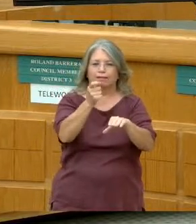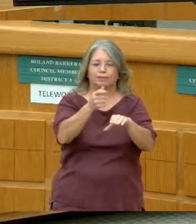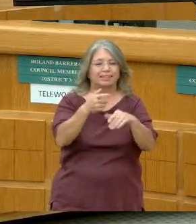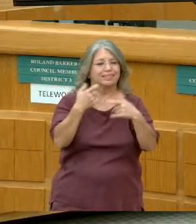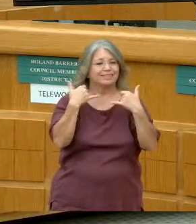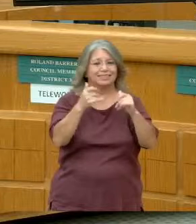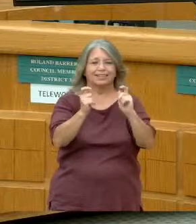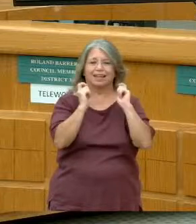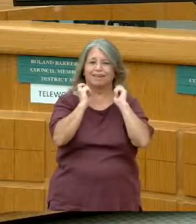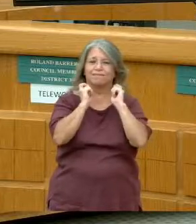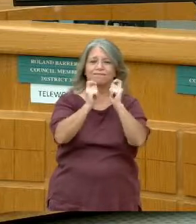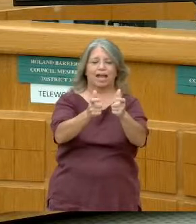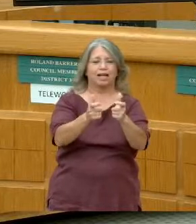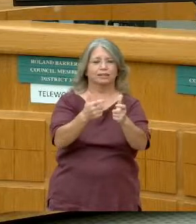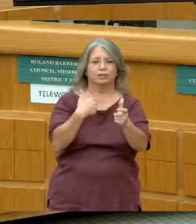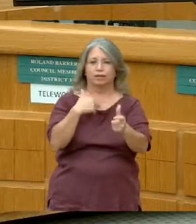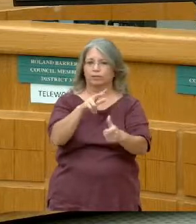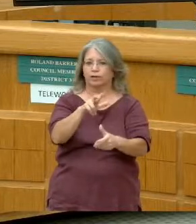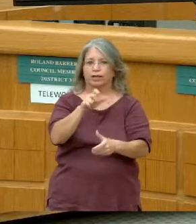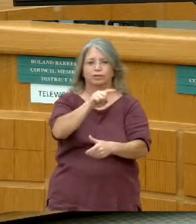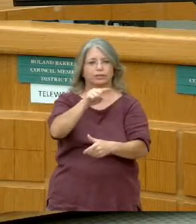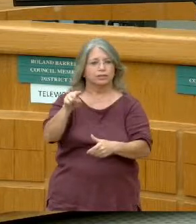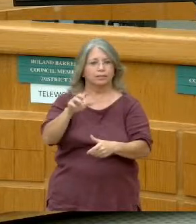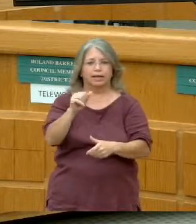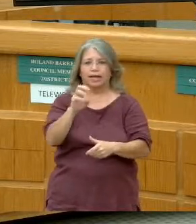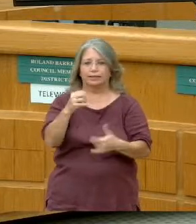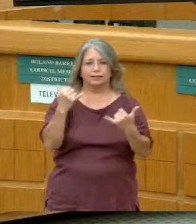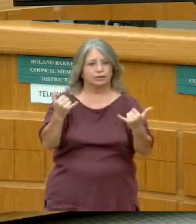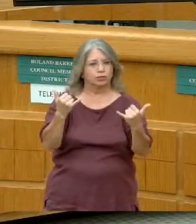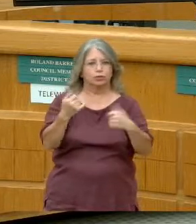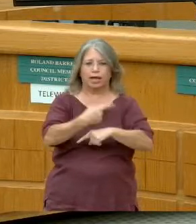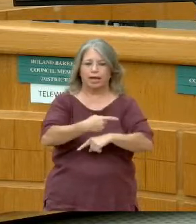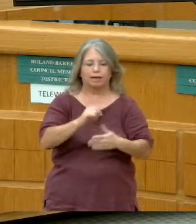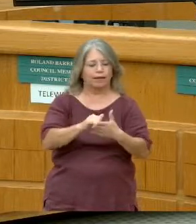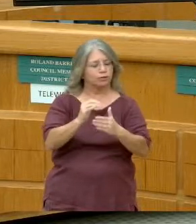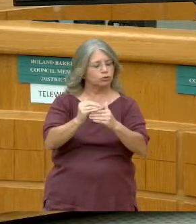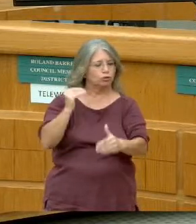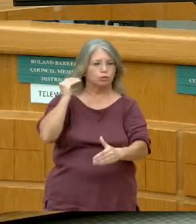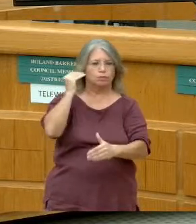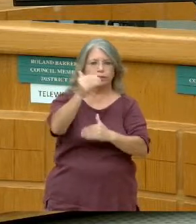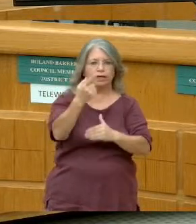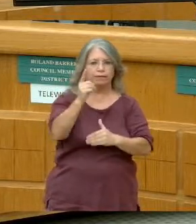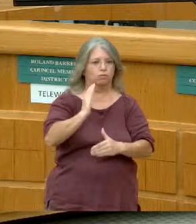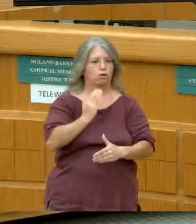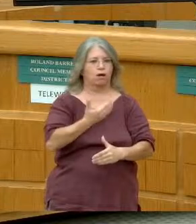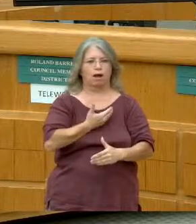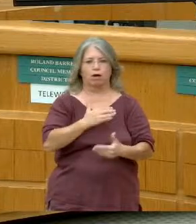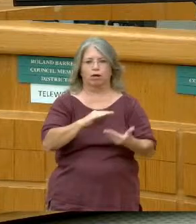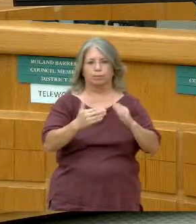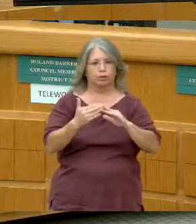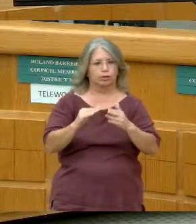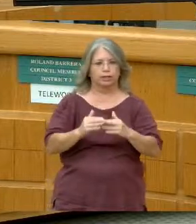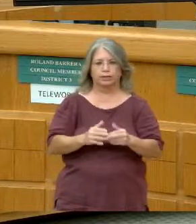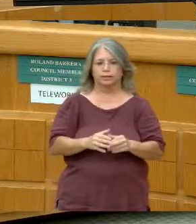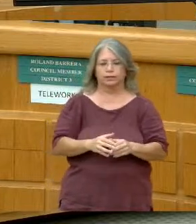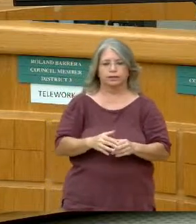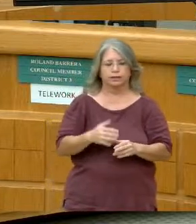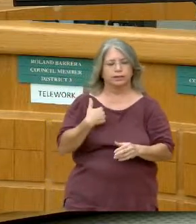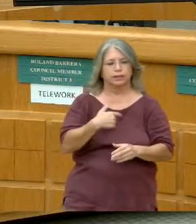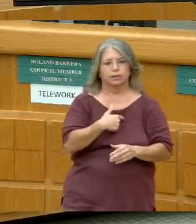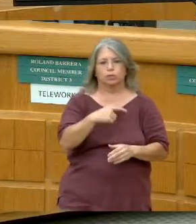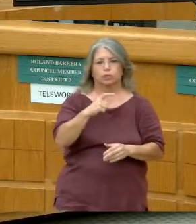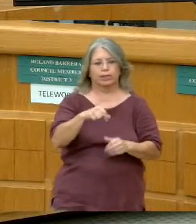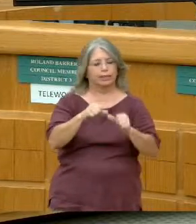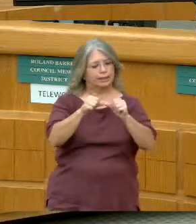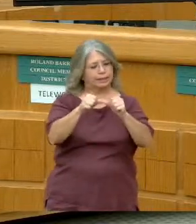it 300-something cases today, right? Right. So it's way too many cases for our community, and we need to continue and stay